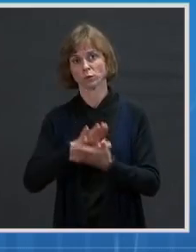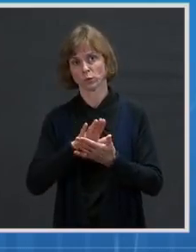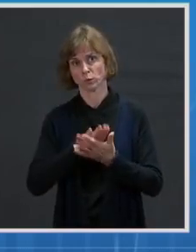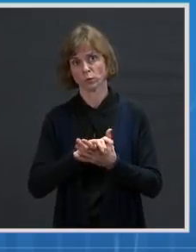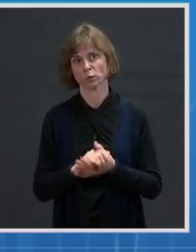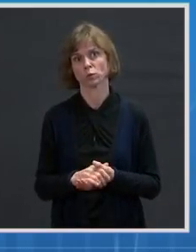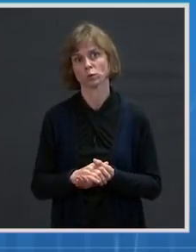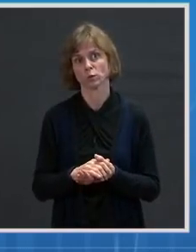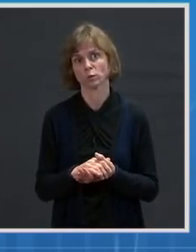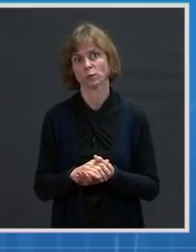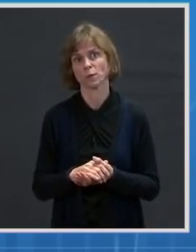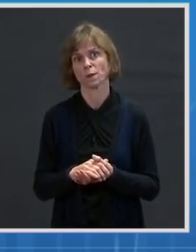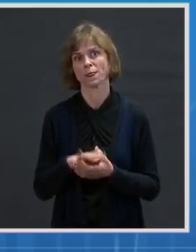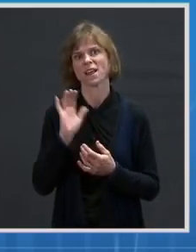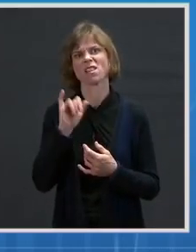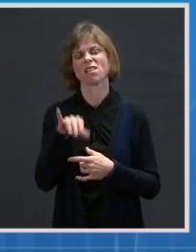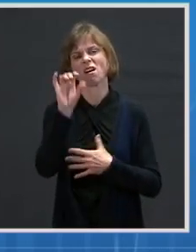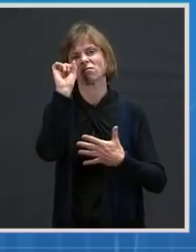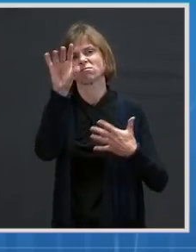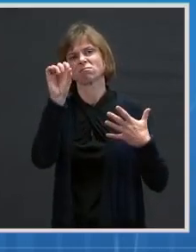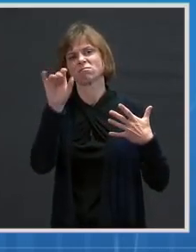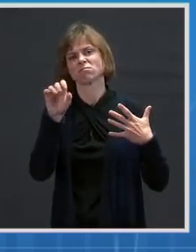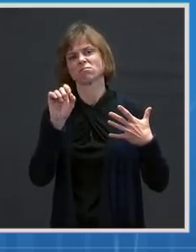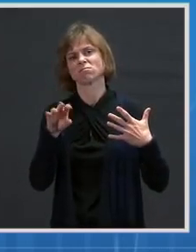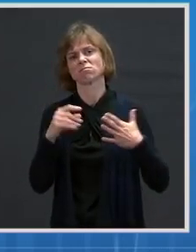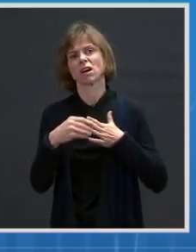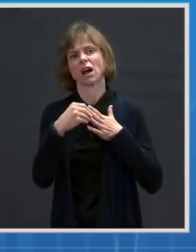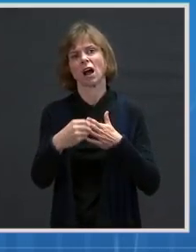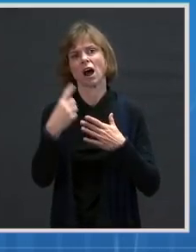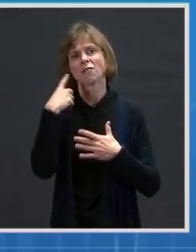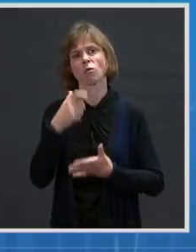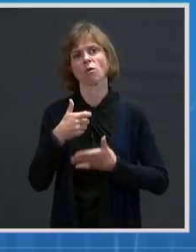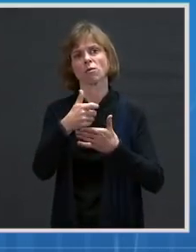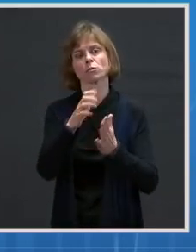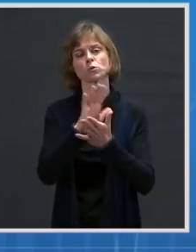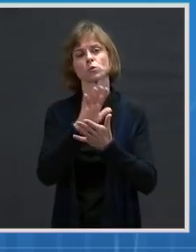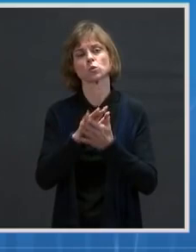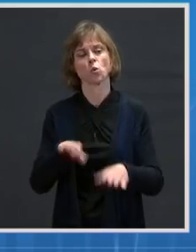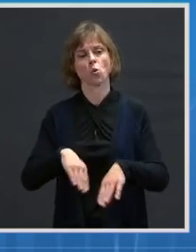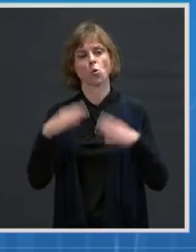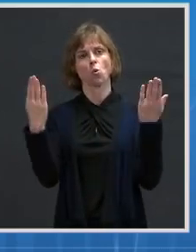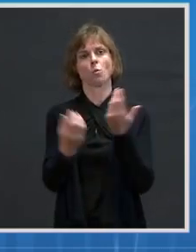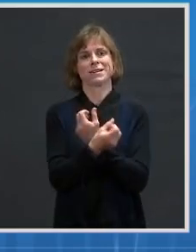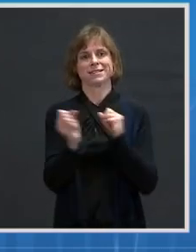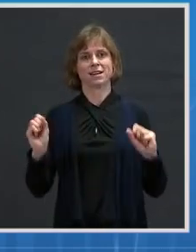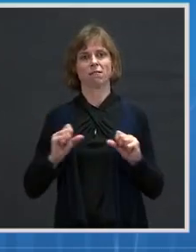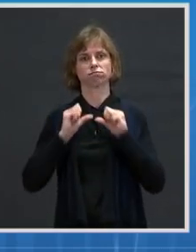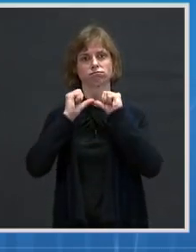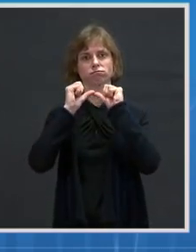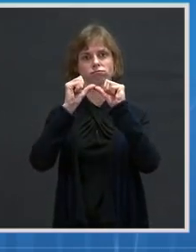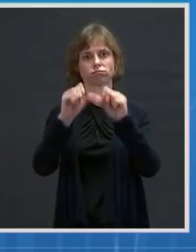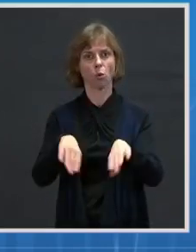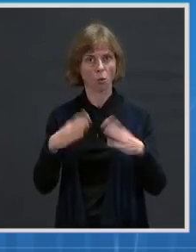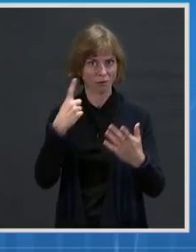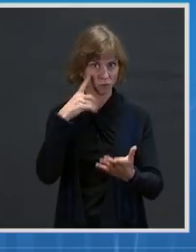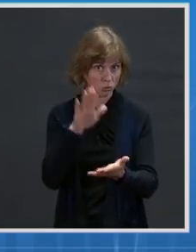long-needed science-based roadmap to help schools open safely and remain open for in-person